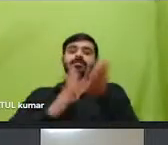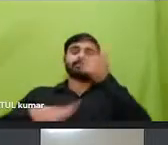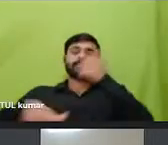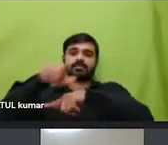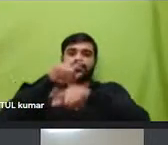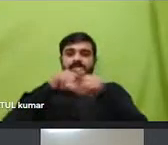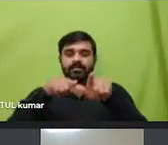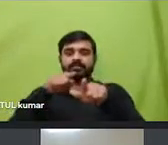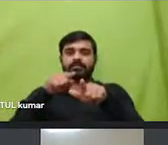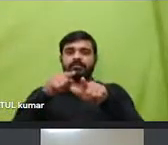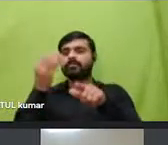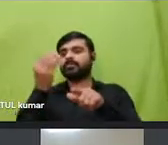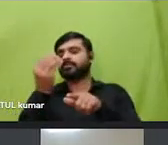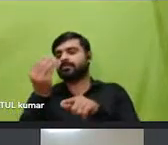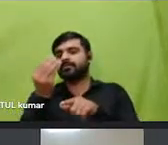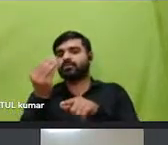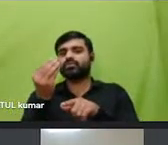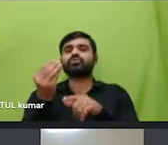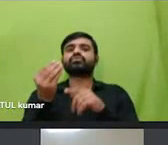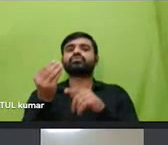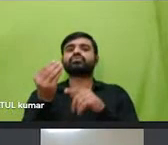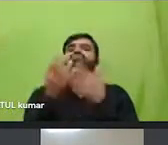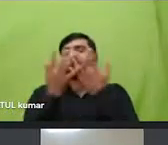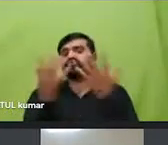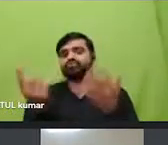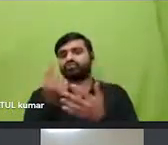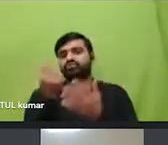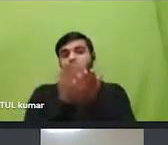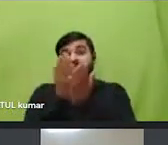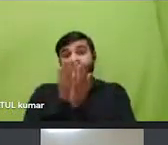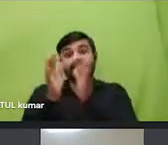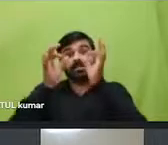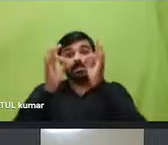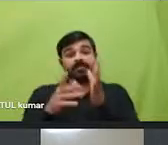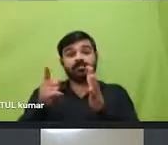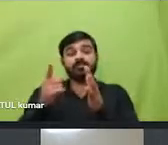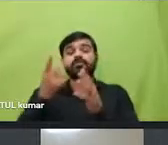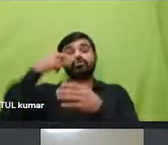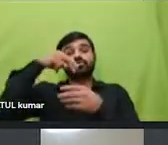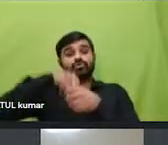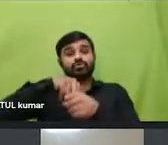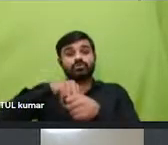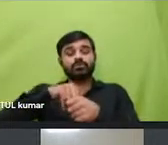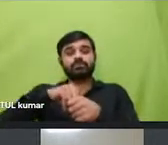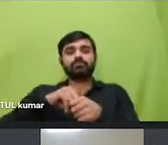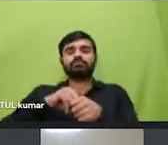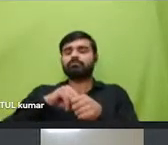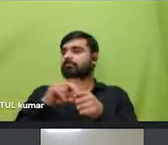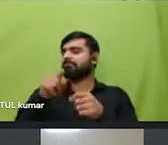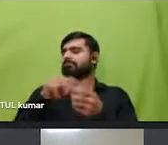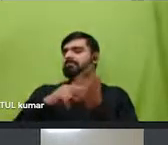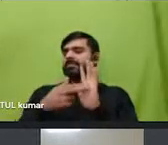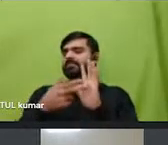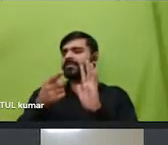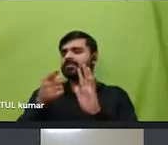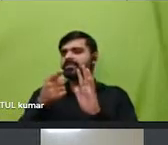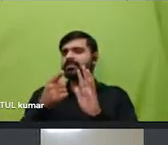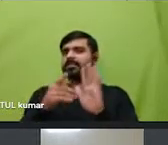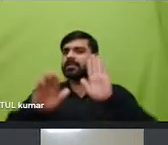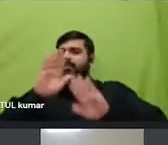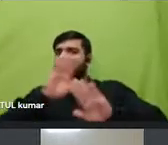languages of some sort of fused forms where there is both an iconic hand